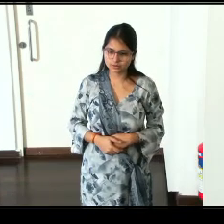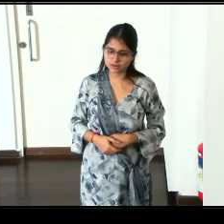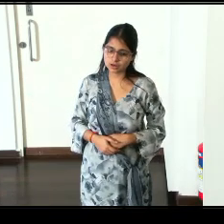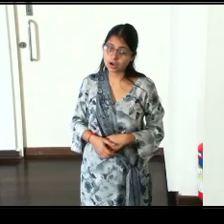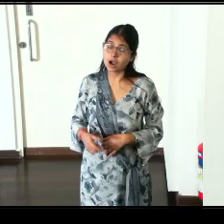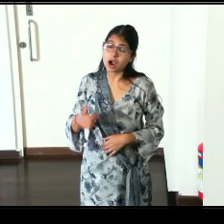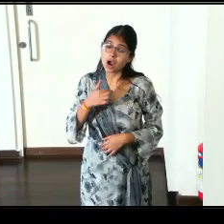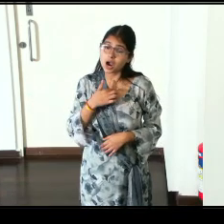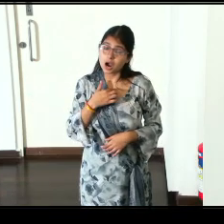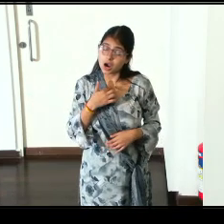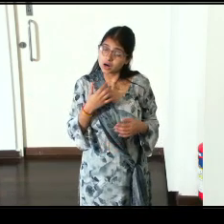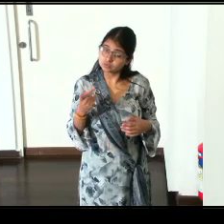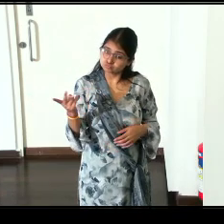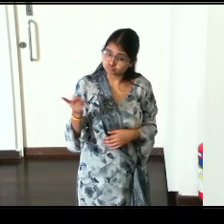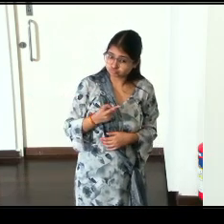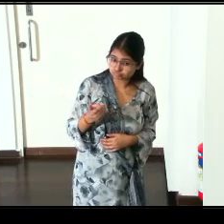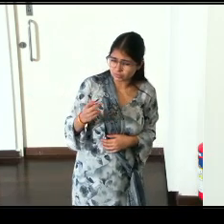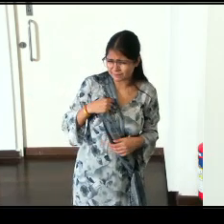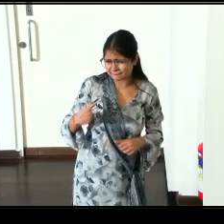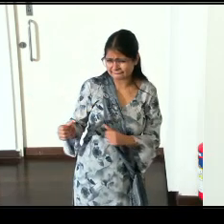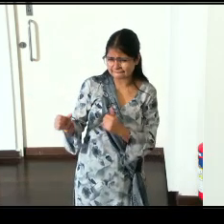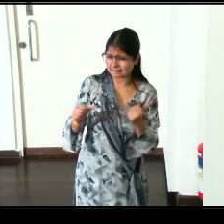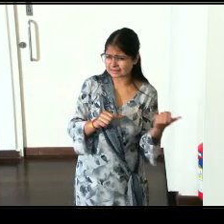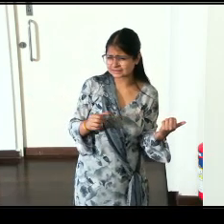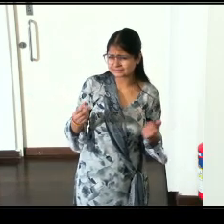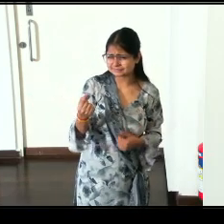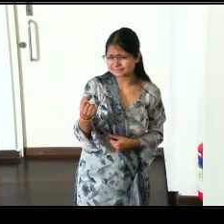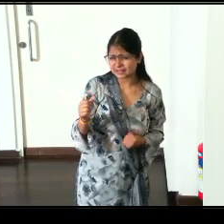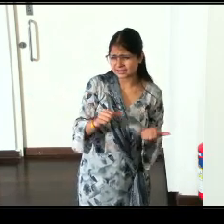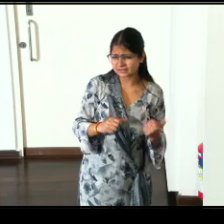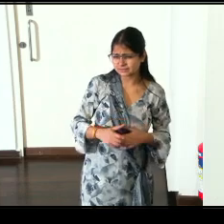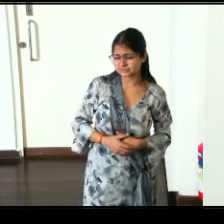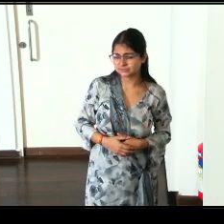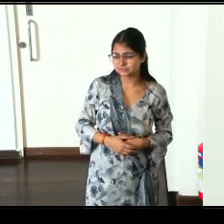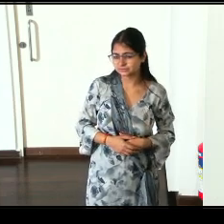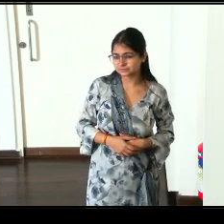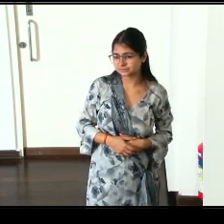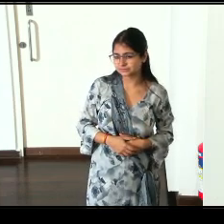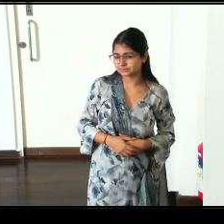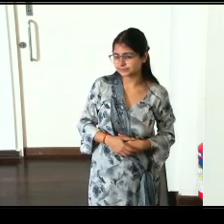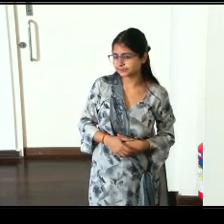I brought both these. Can we go back to the previous one, please?